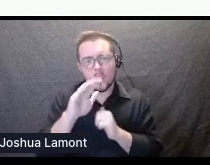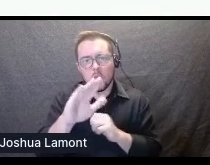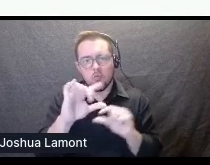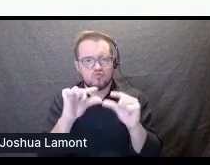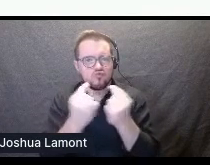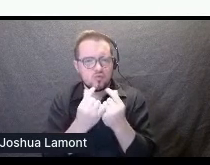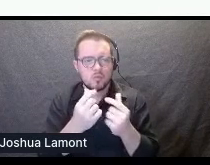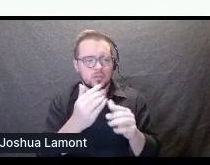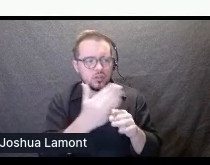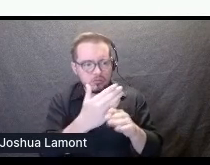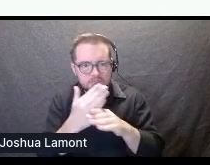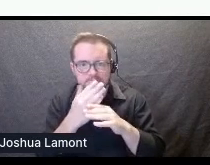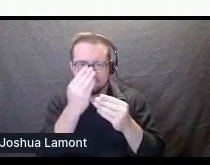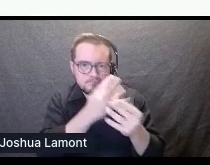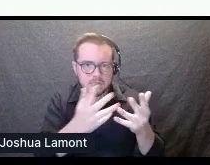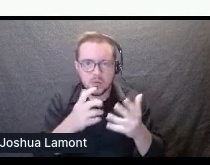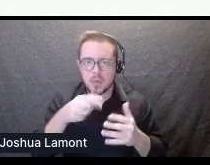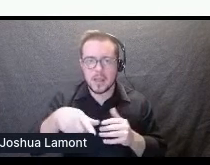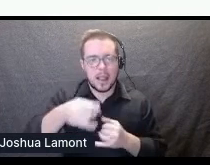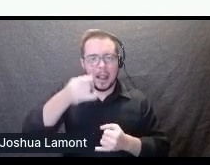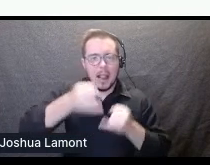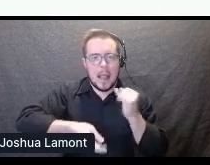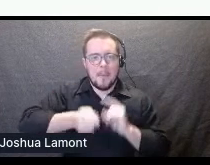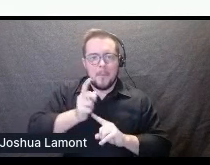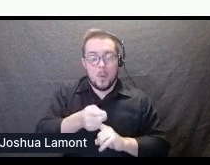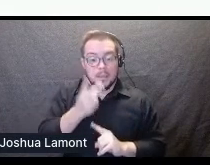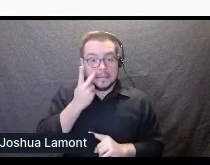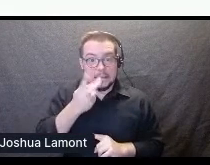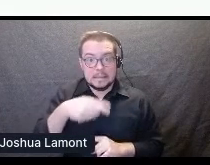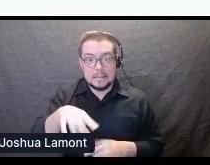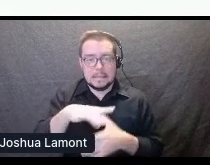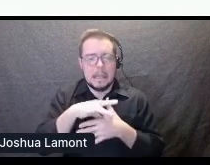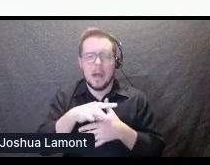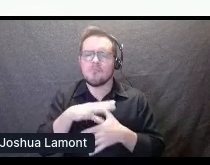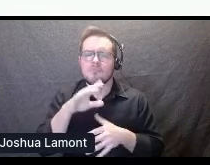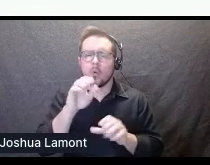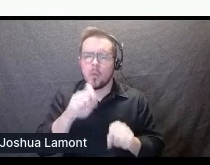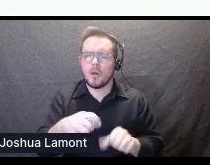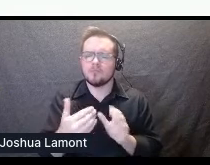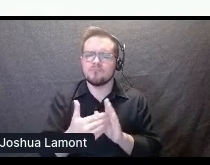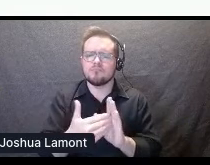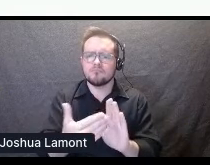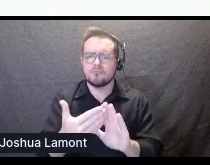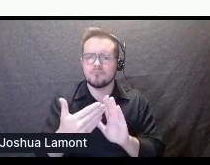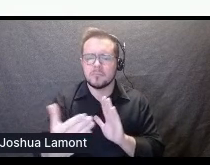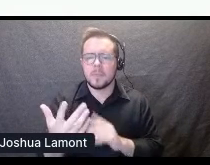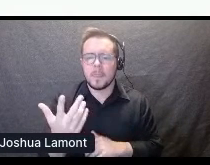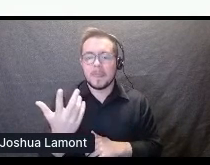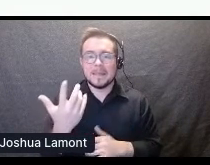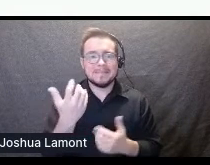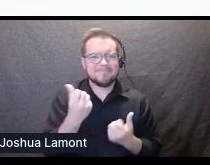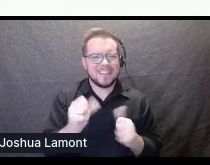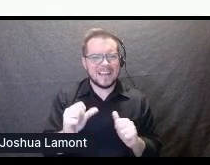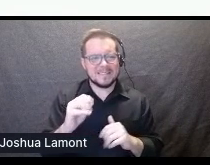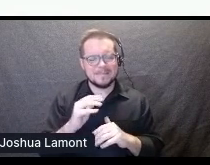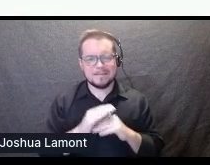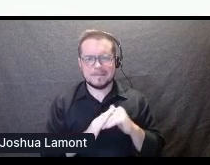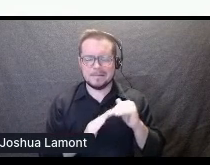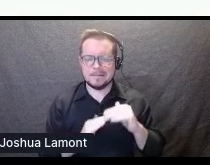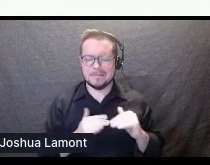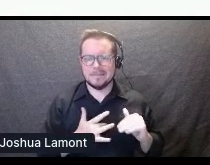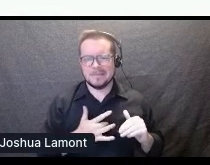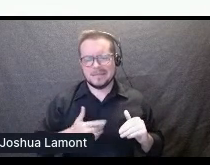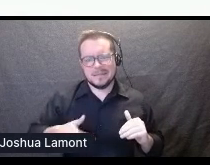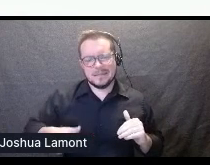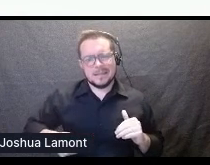So just know that this isn't the last moment to access this content. And then finally, if any discomfort arises during the training today,